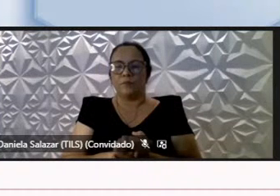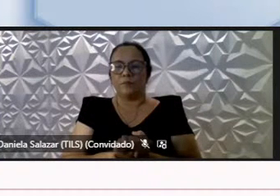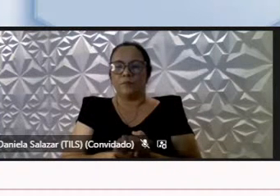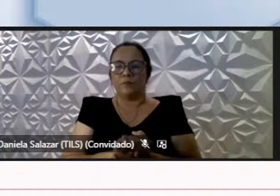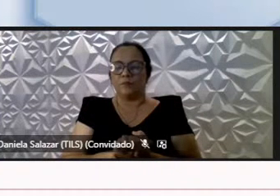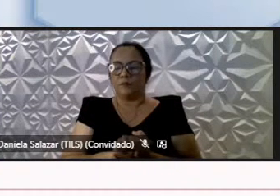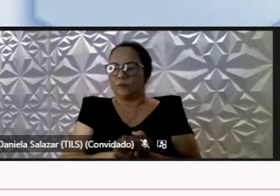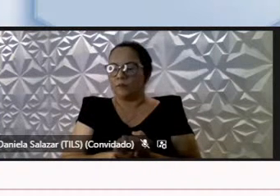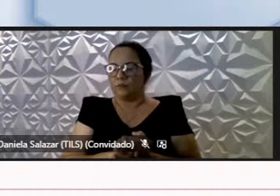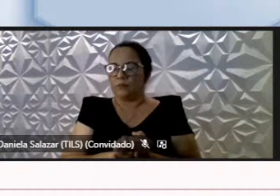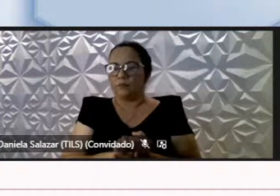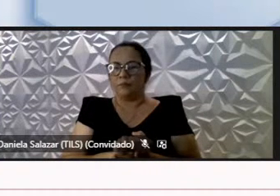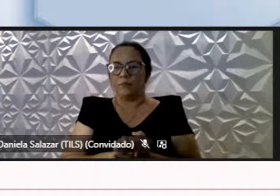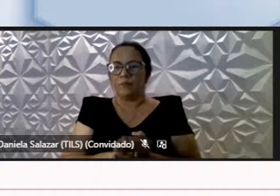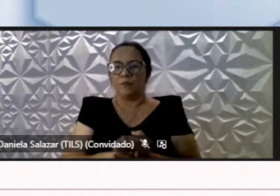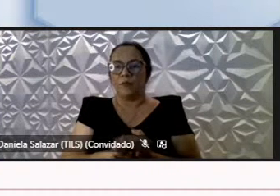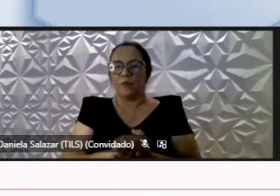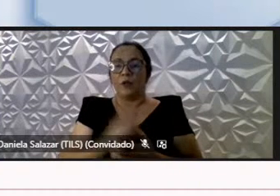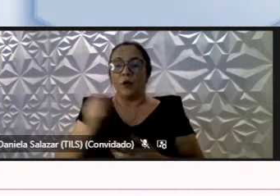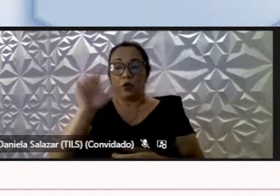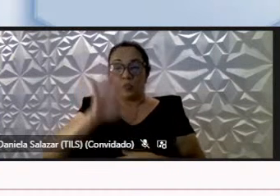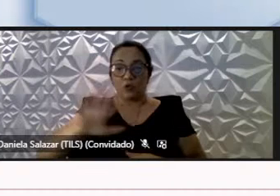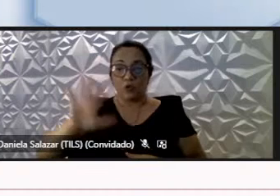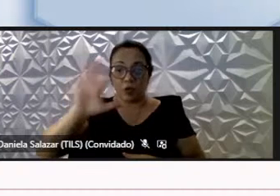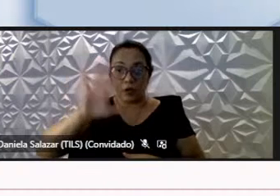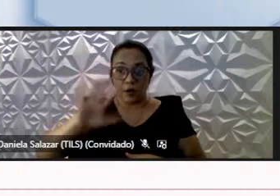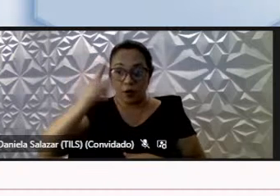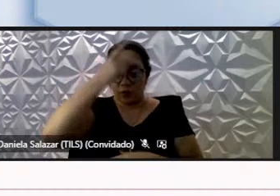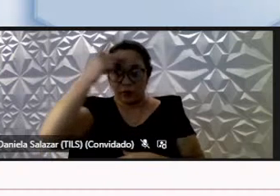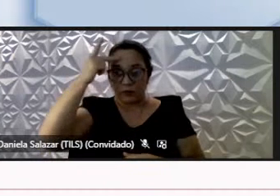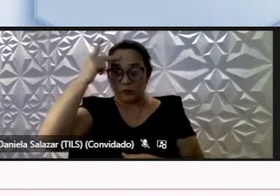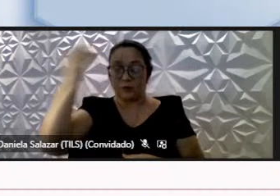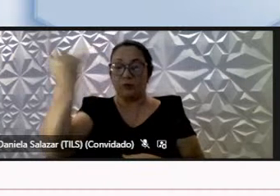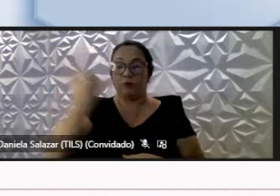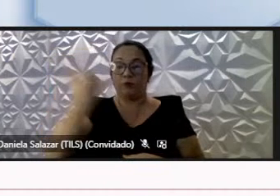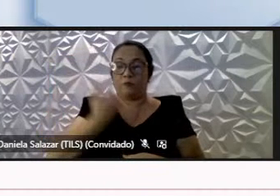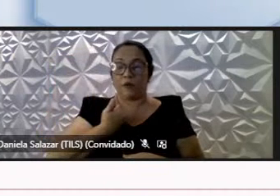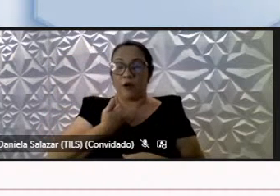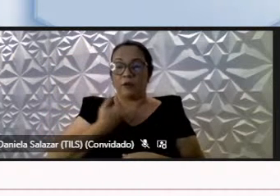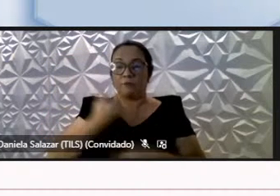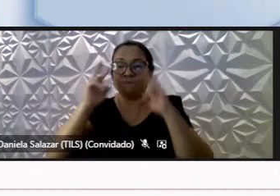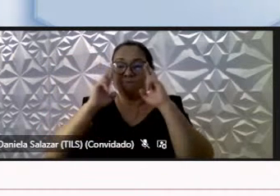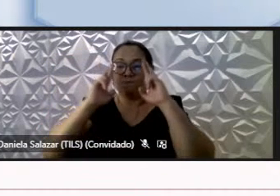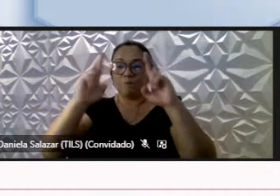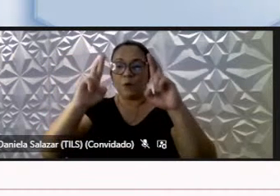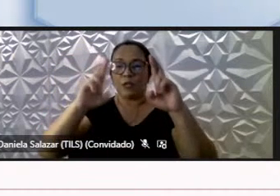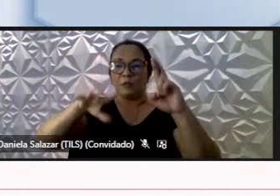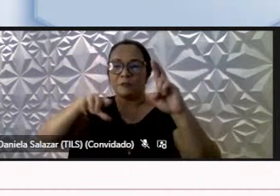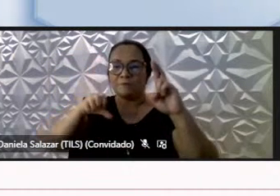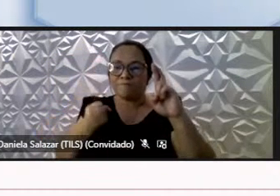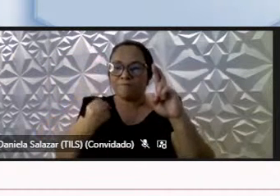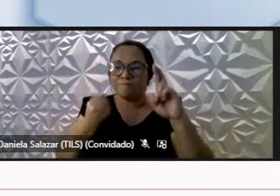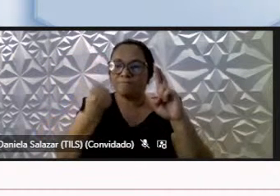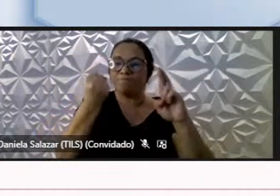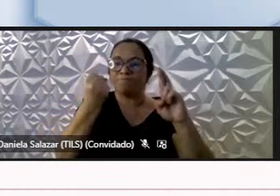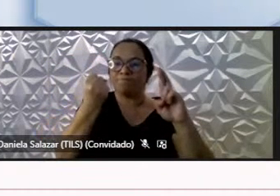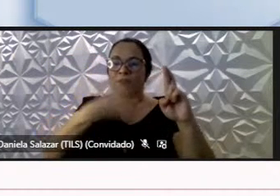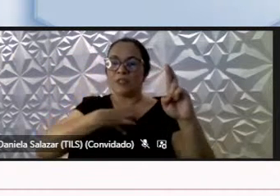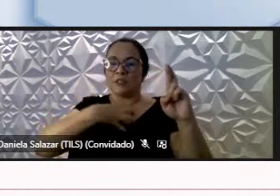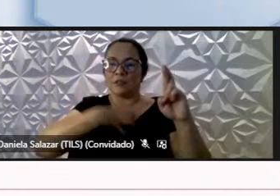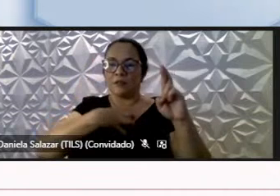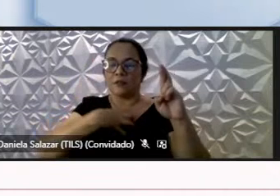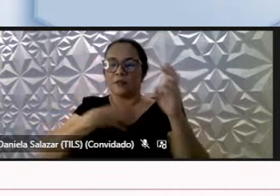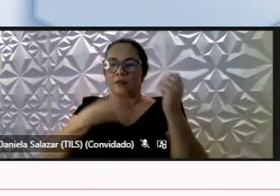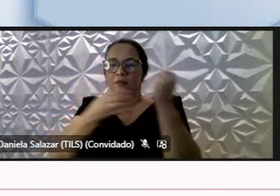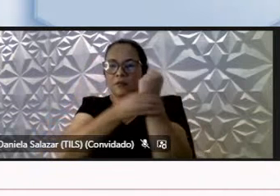O que em geral as pessoas me dizem é que o respeito foi recuperado, que a segurança foi recuperada e que eles